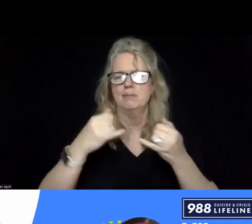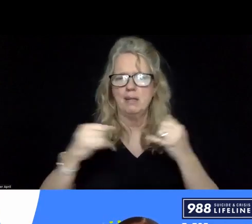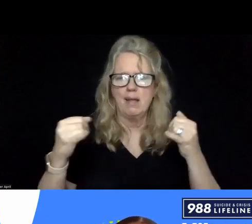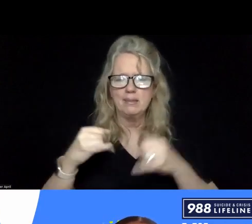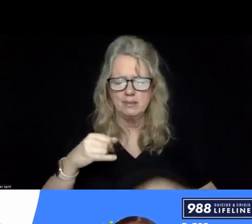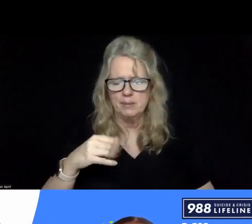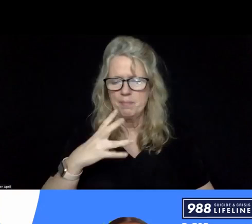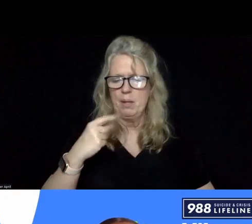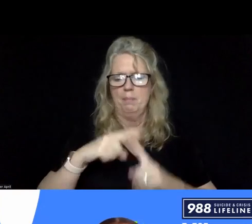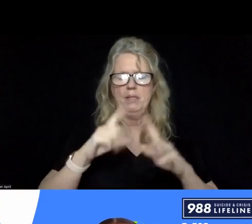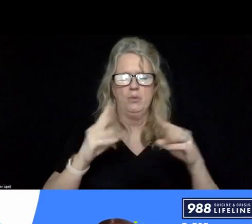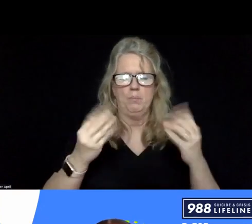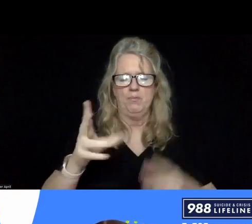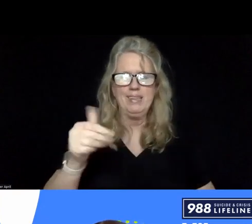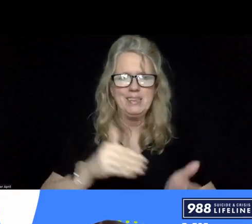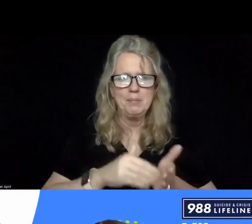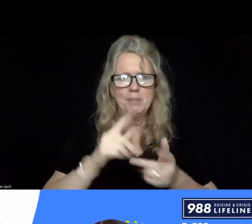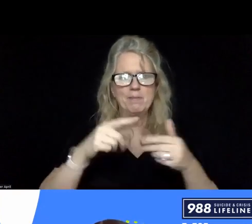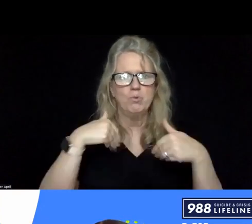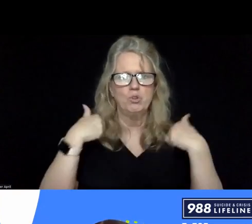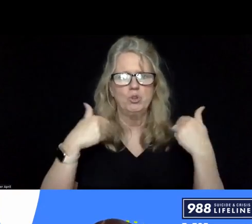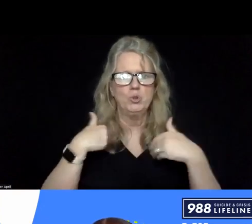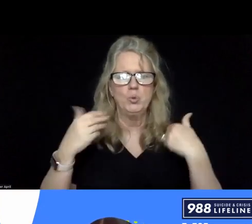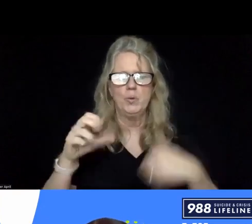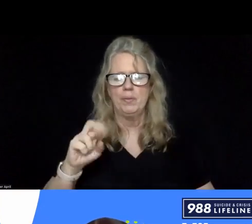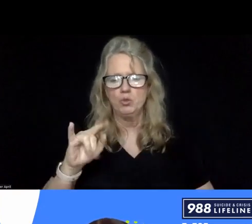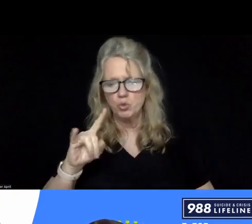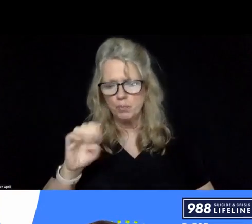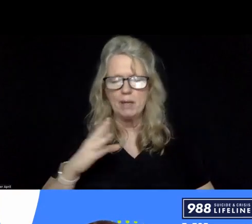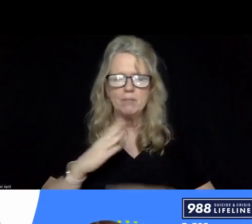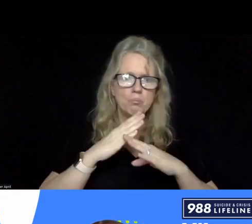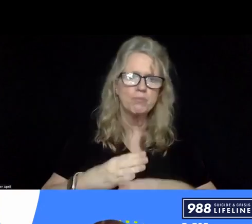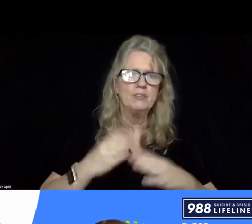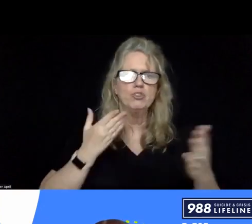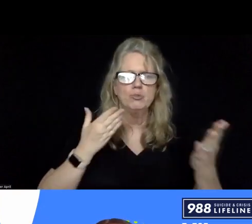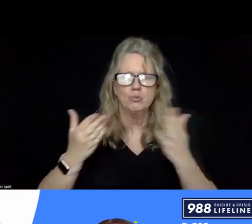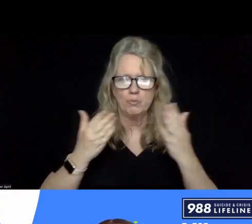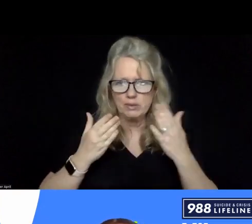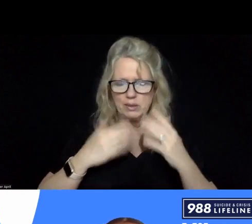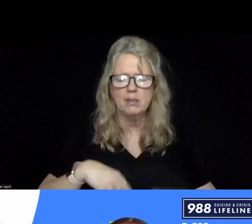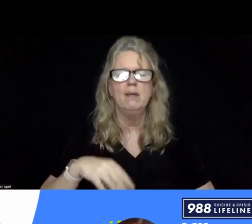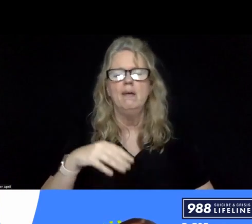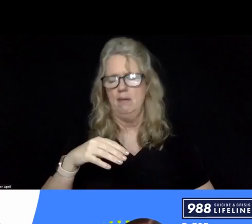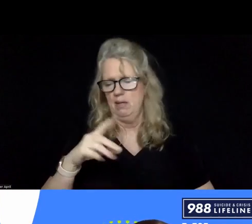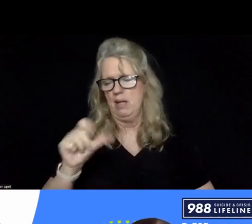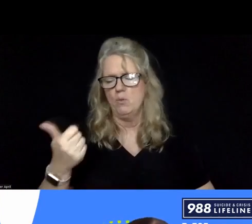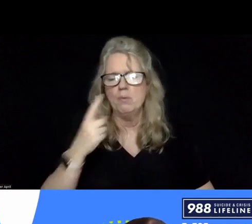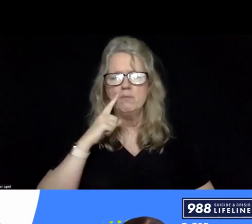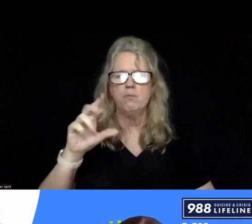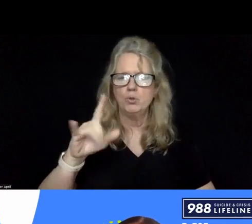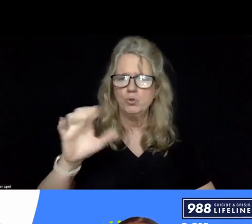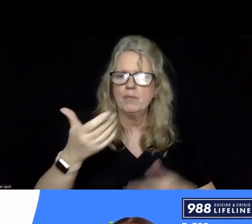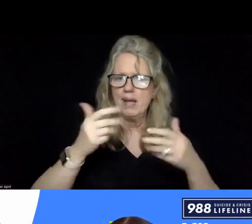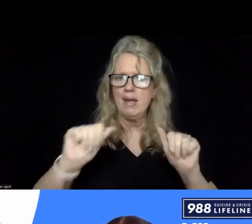It also provides $10 million for youth suicide prevention services, $1 million for suicide prevention